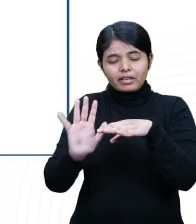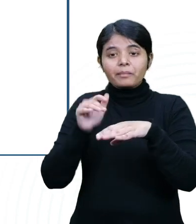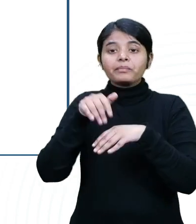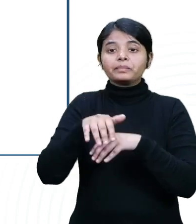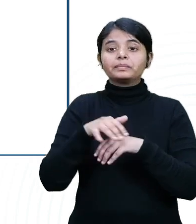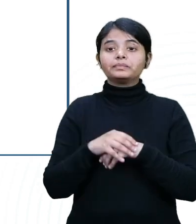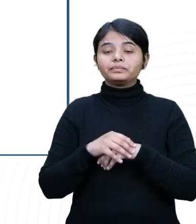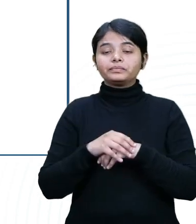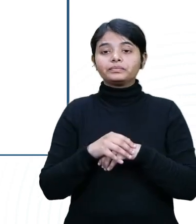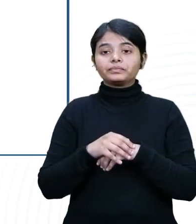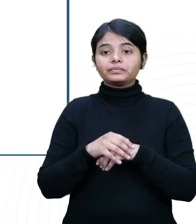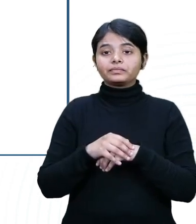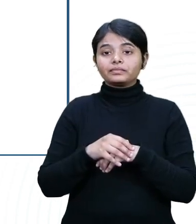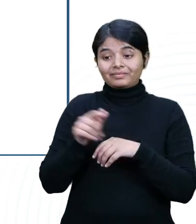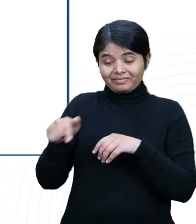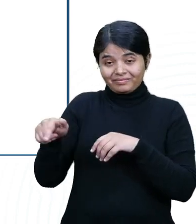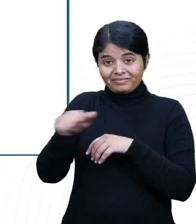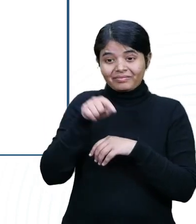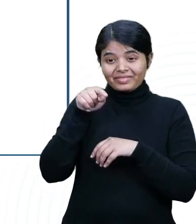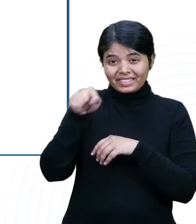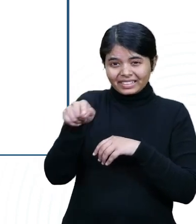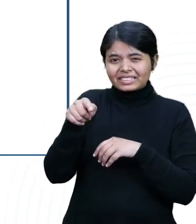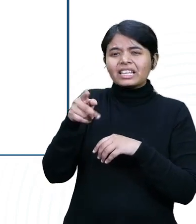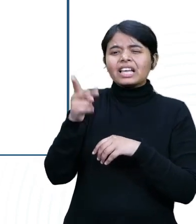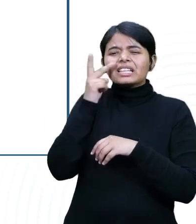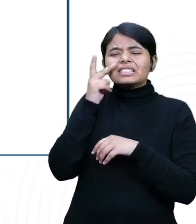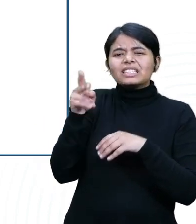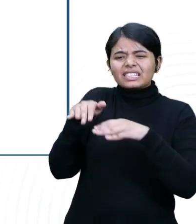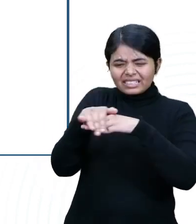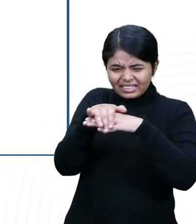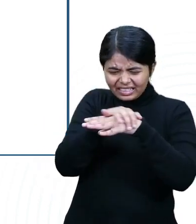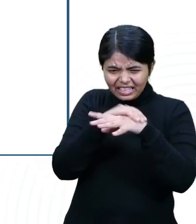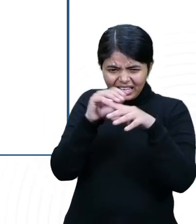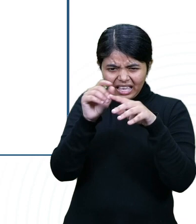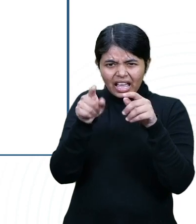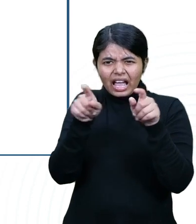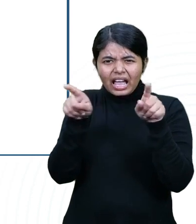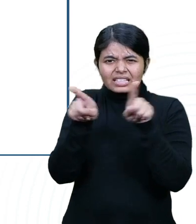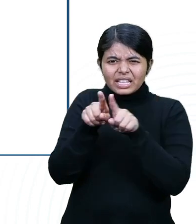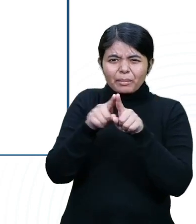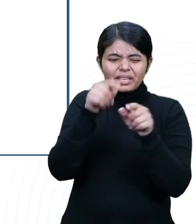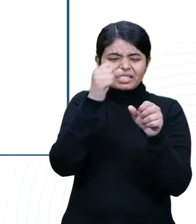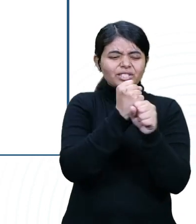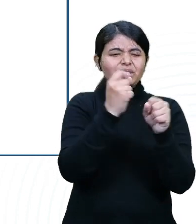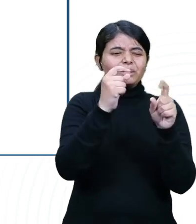Trypanosoma cruzi glycolipids. And again, we will study the lipids with electrospray mass spec.